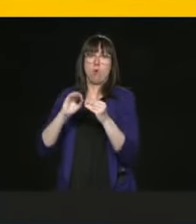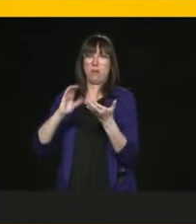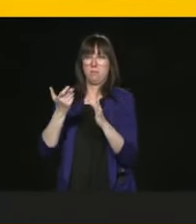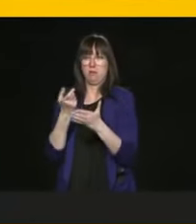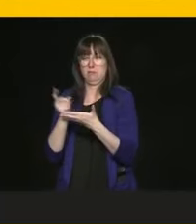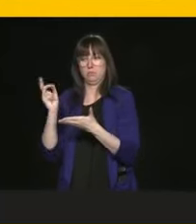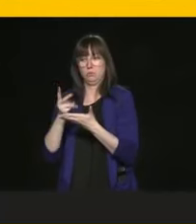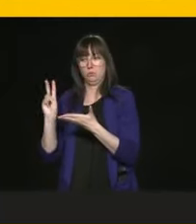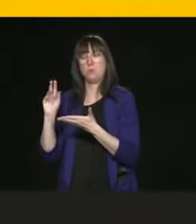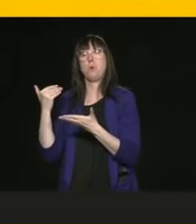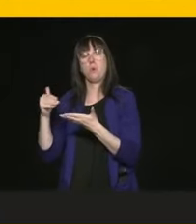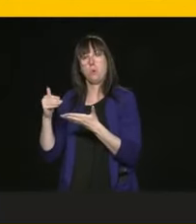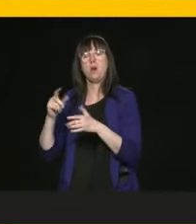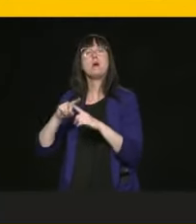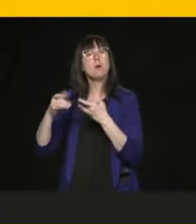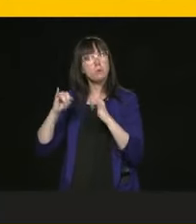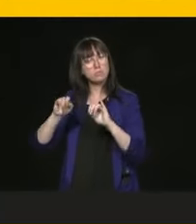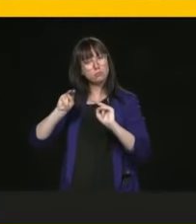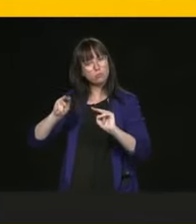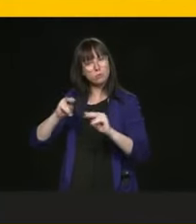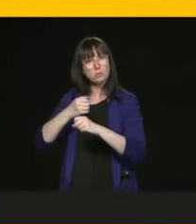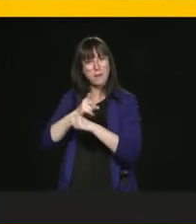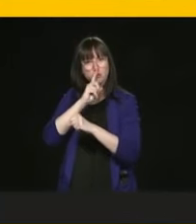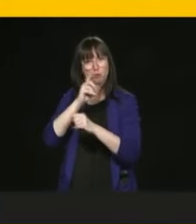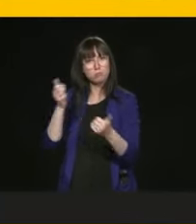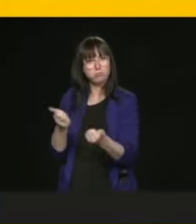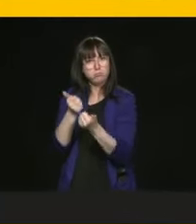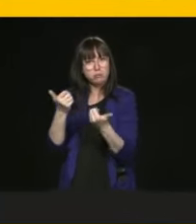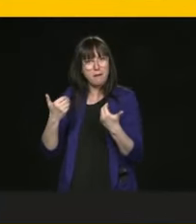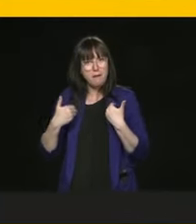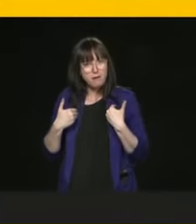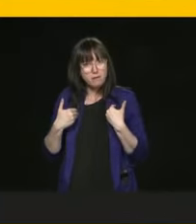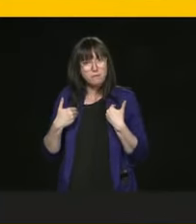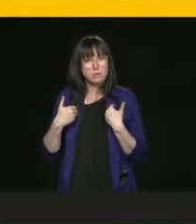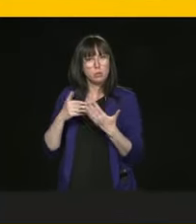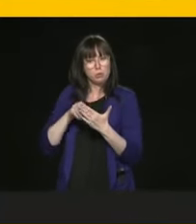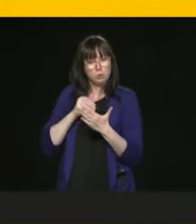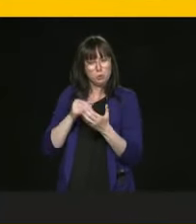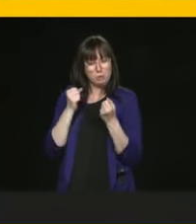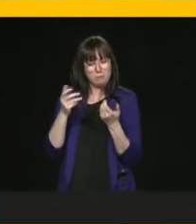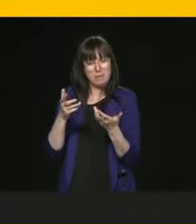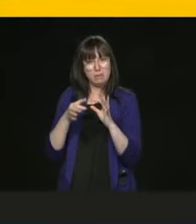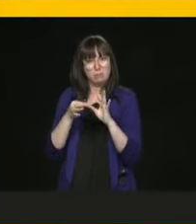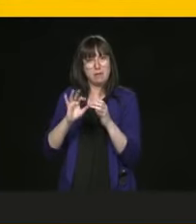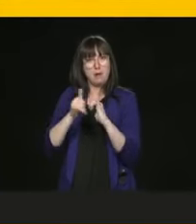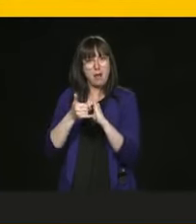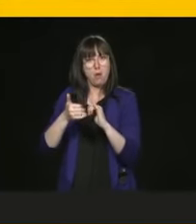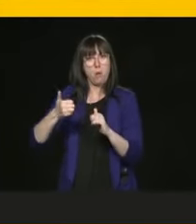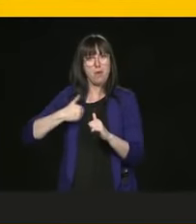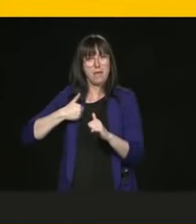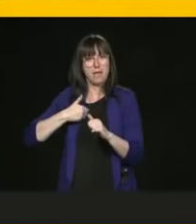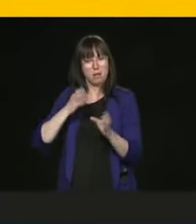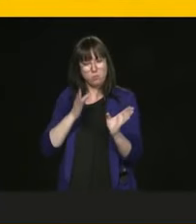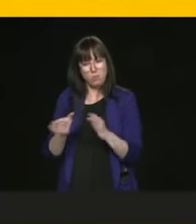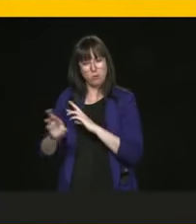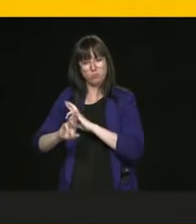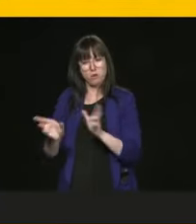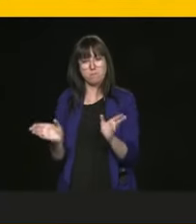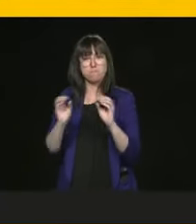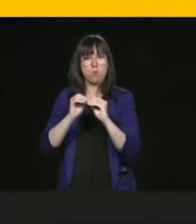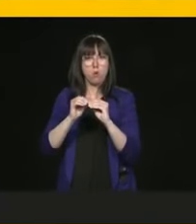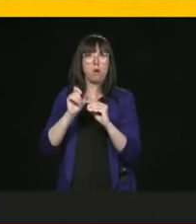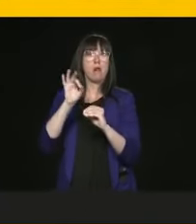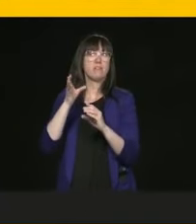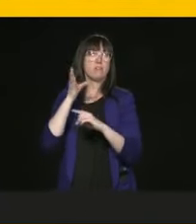need for continued vigilance, and there will, of course, be many lessons learned on how Canada can be better prepared for any